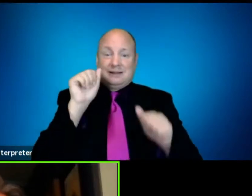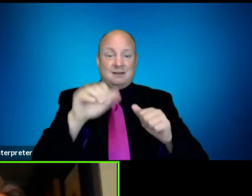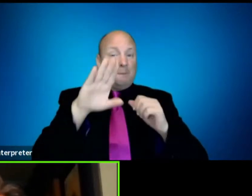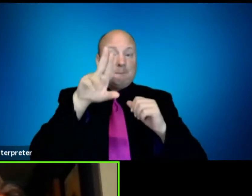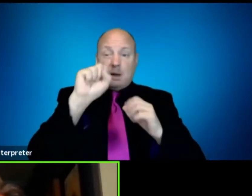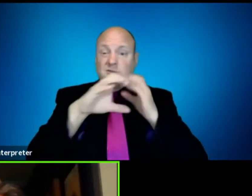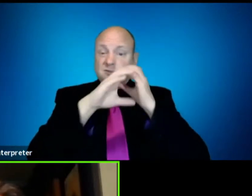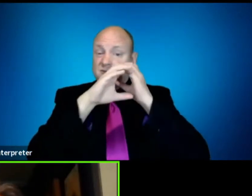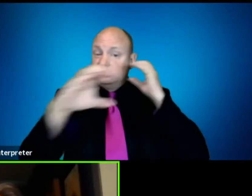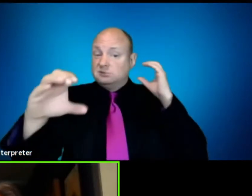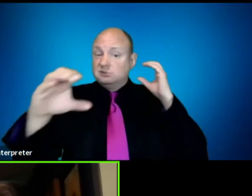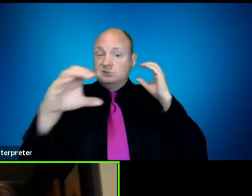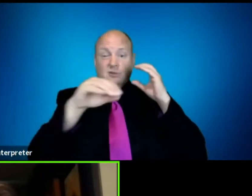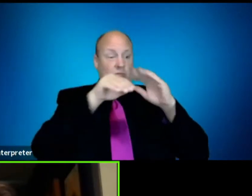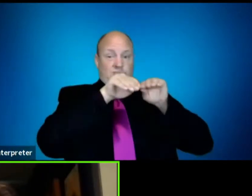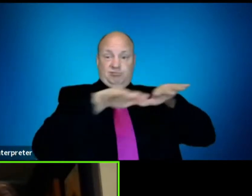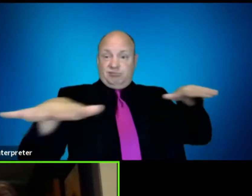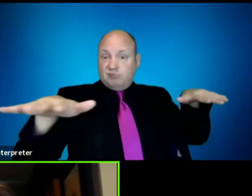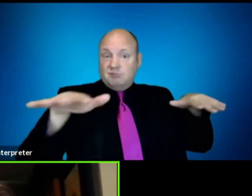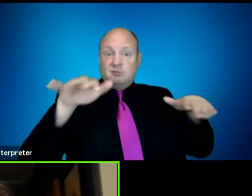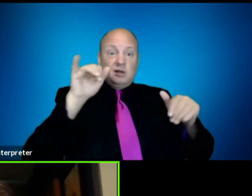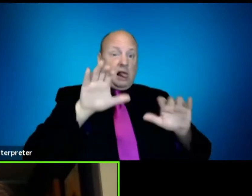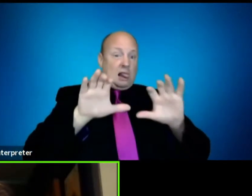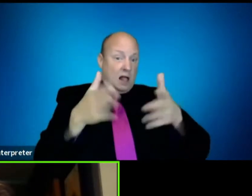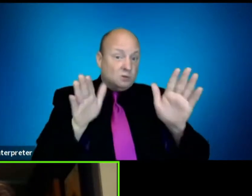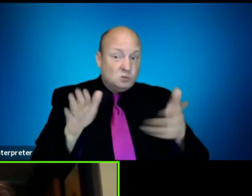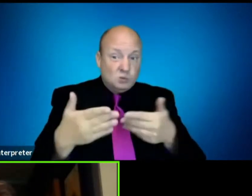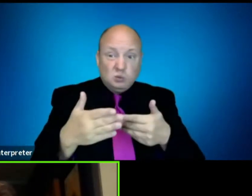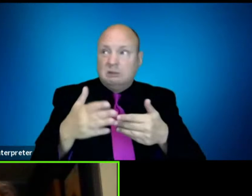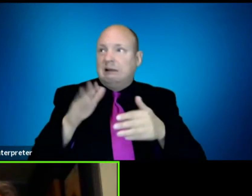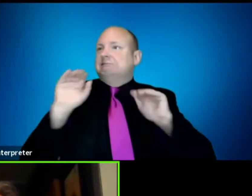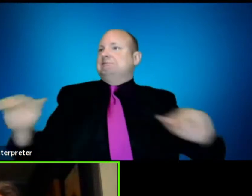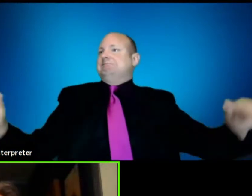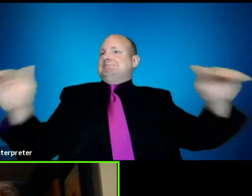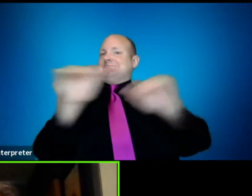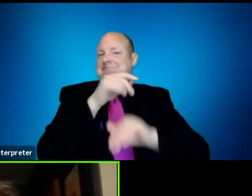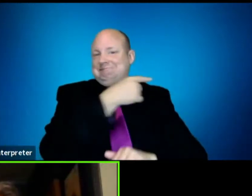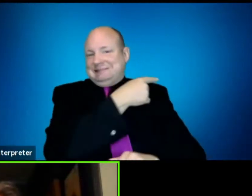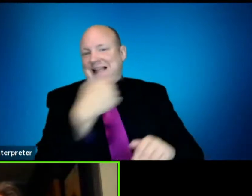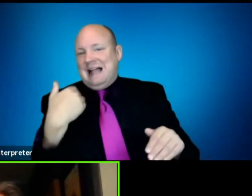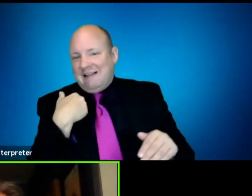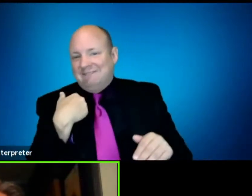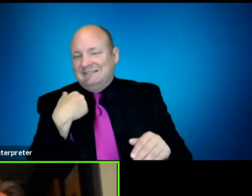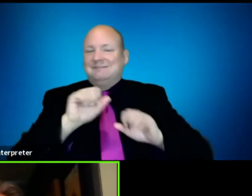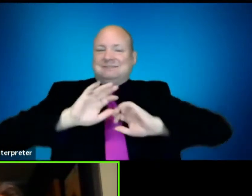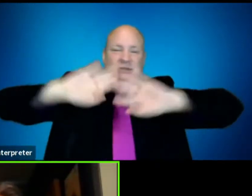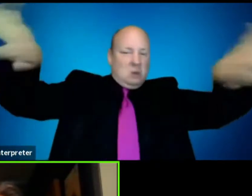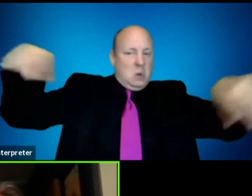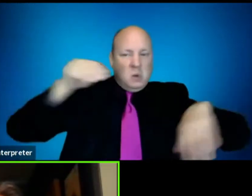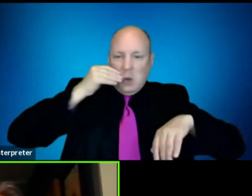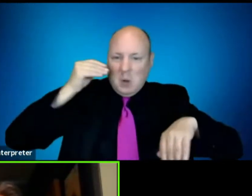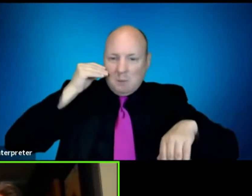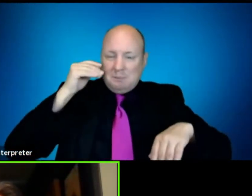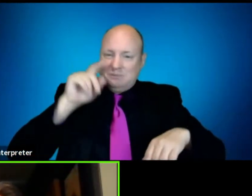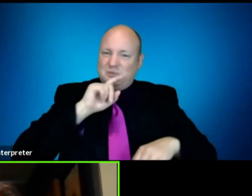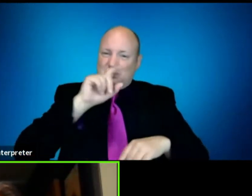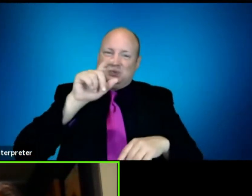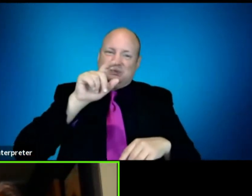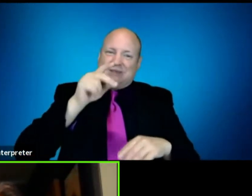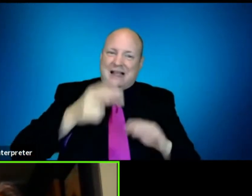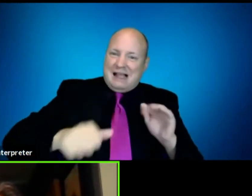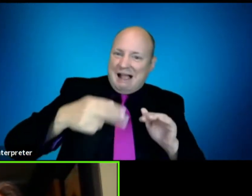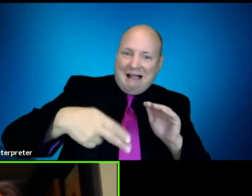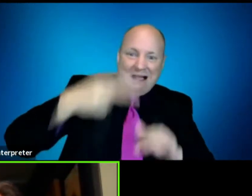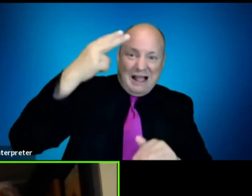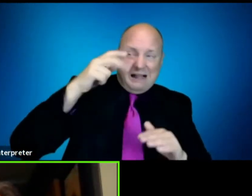who was near each other. And so during these high case rates, unfortunately, we do expect these disruptions to happen as schools